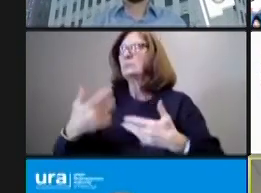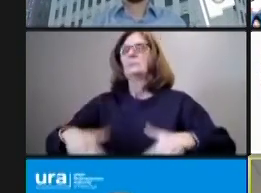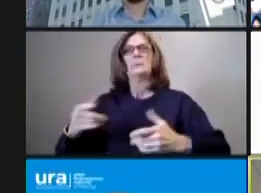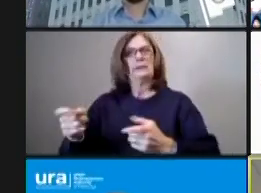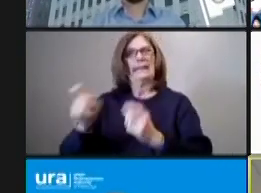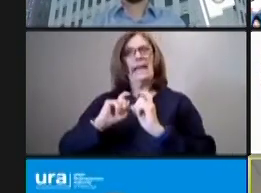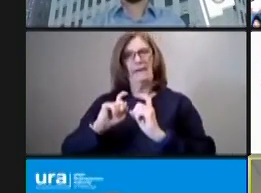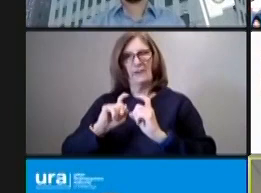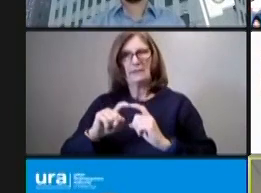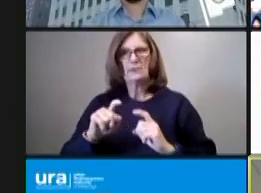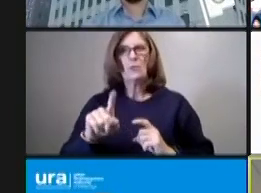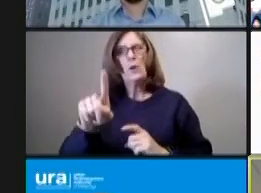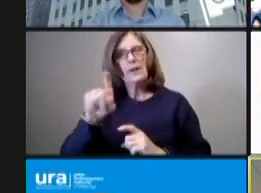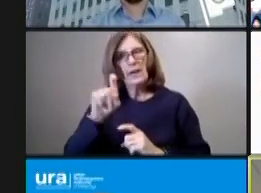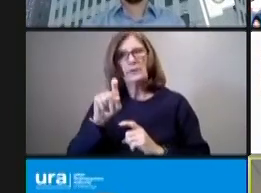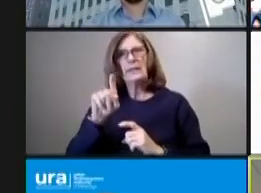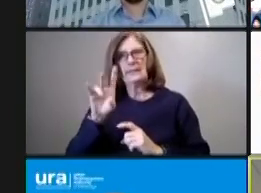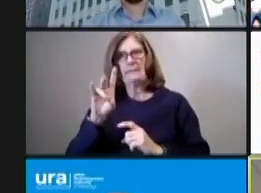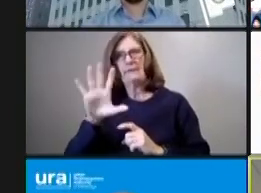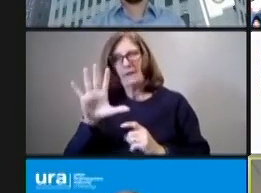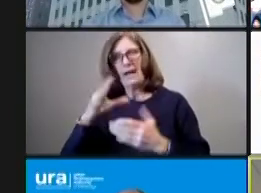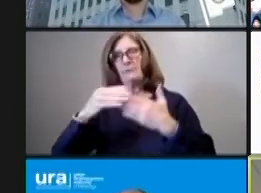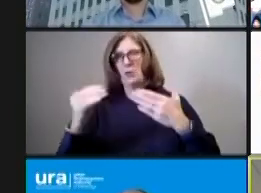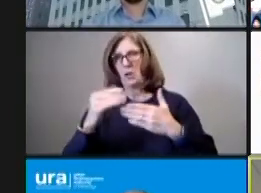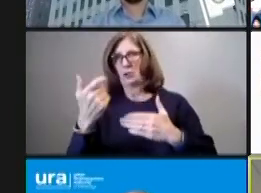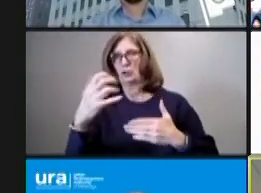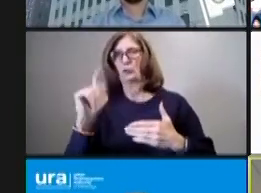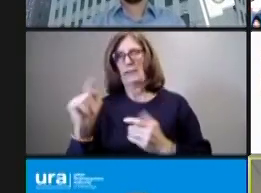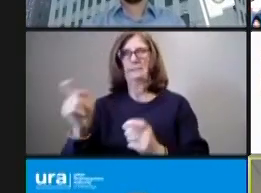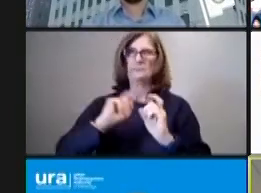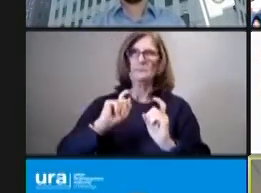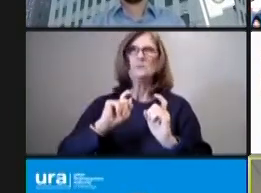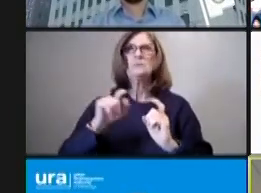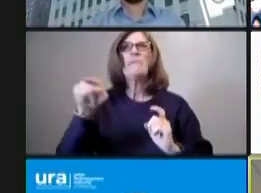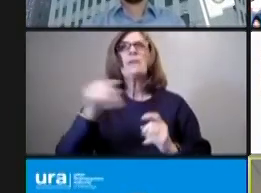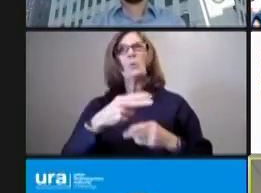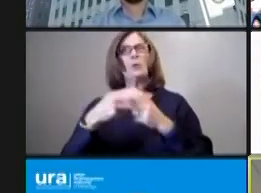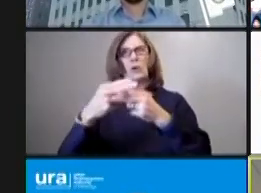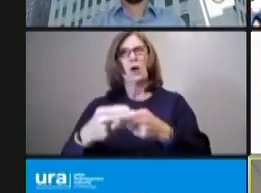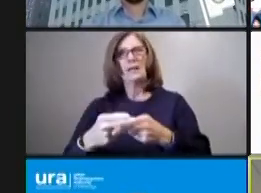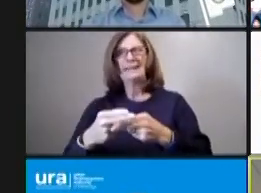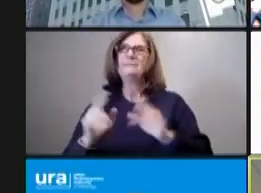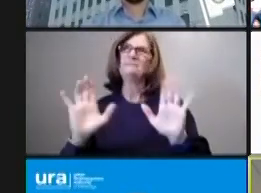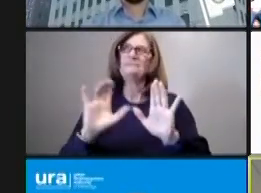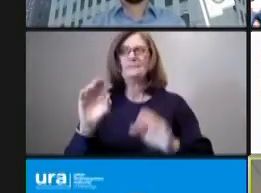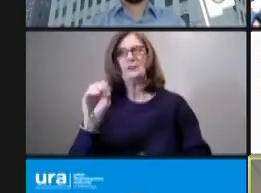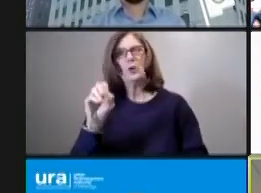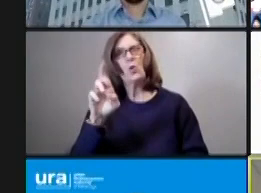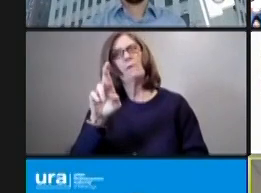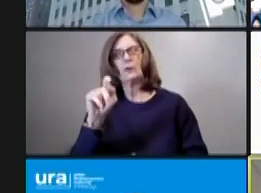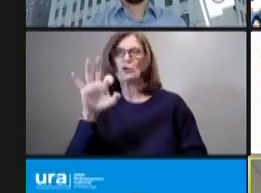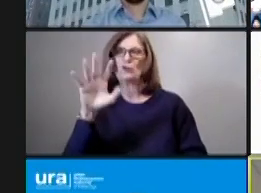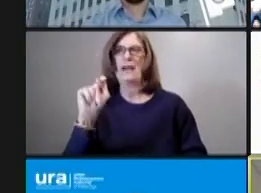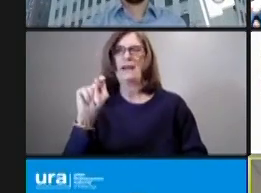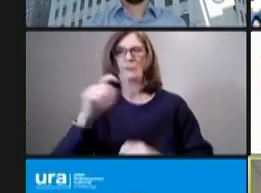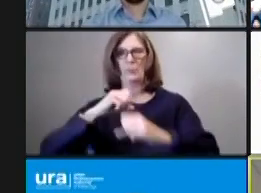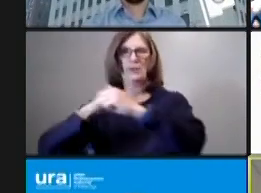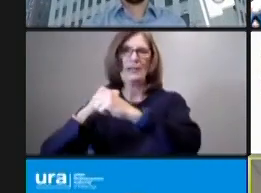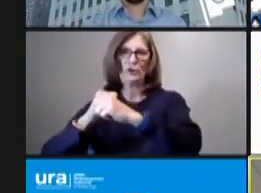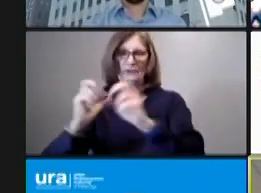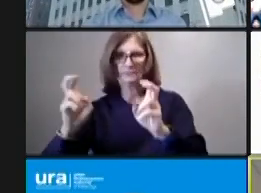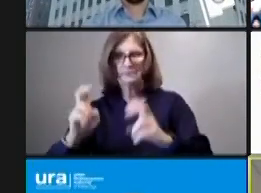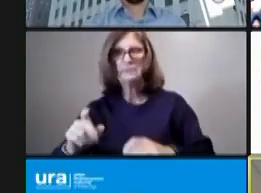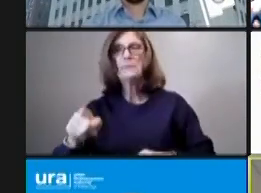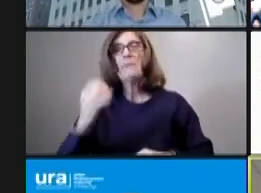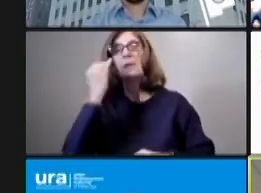a $175,000 grant, is to create what we're kind of calling overdraft protection. So what it is if somebody comes